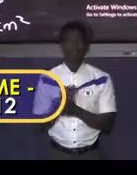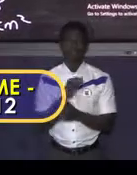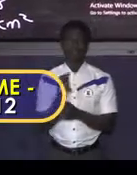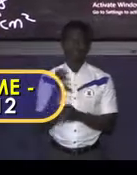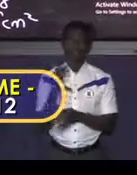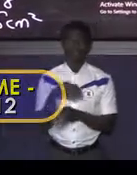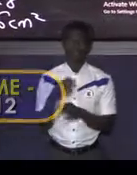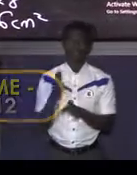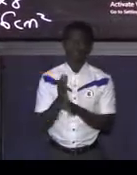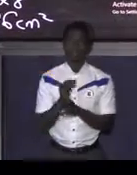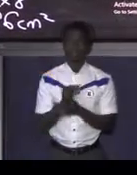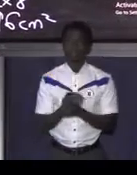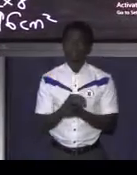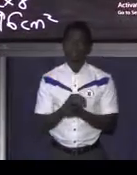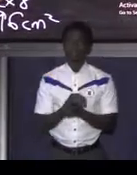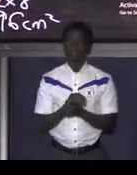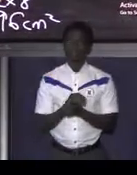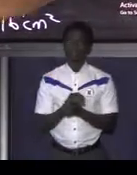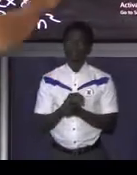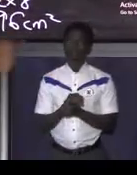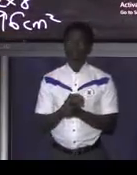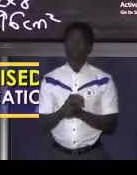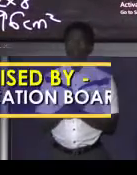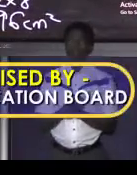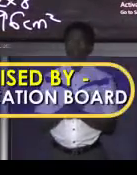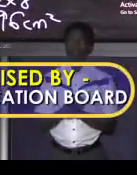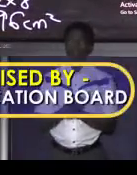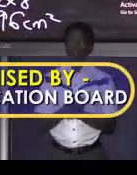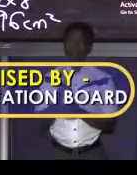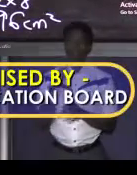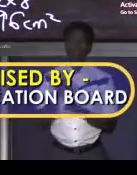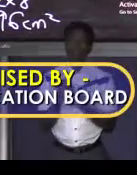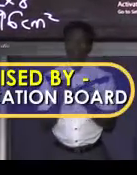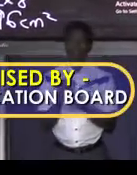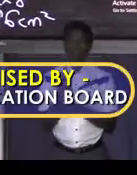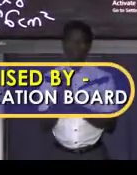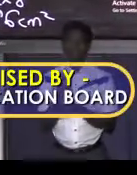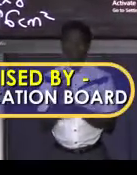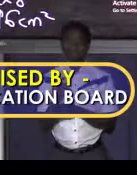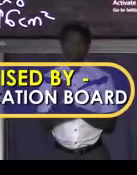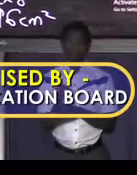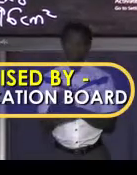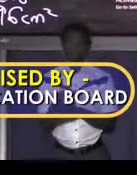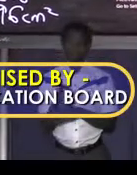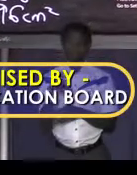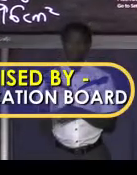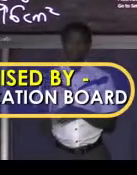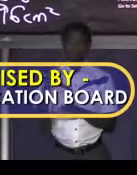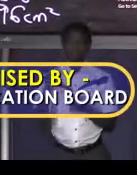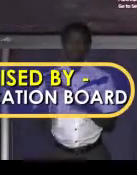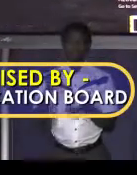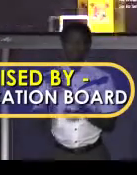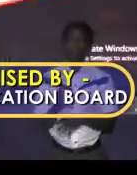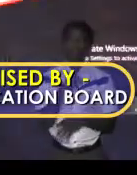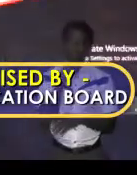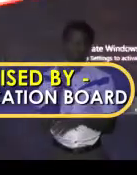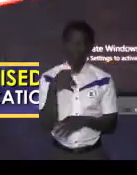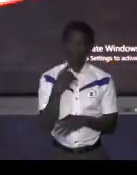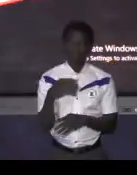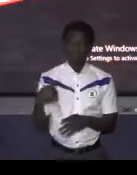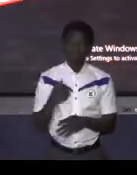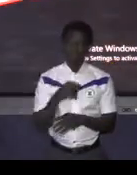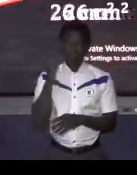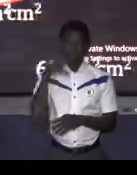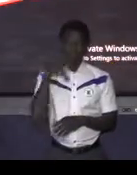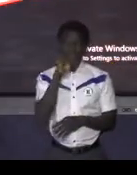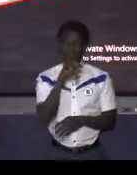line. Okay, the line that it is perpendicular to will form your breadth. So you only need those 2 parameters. We should